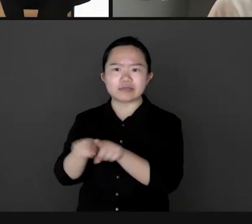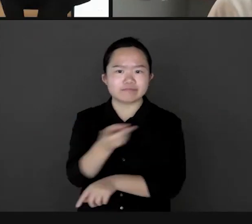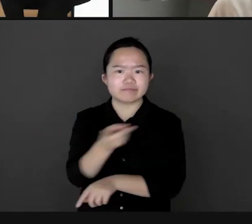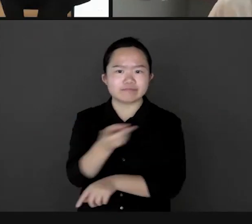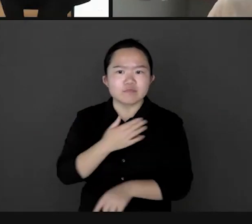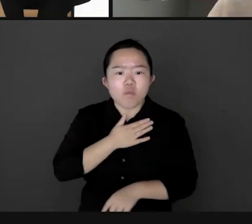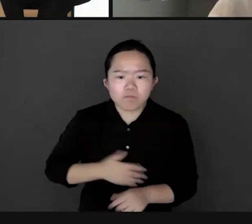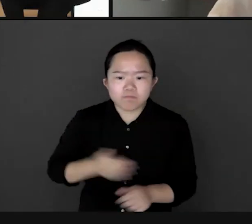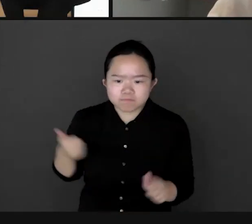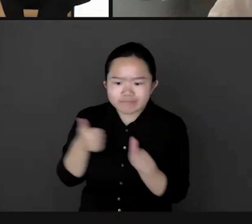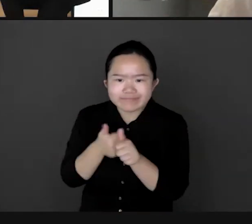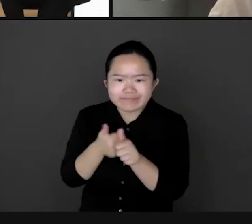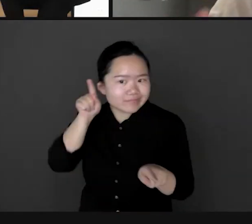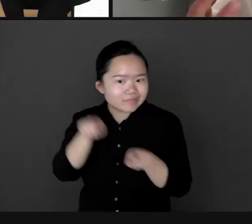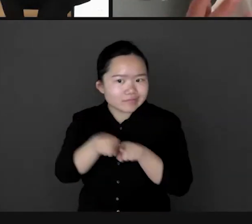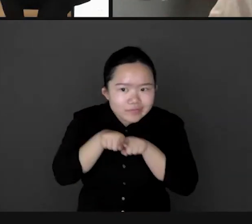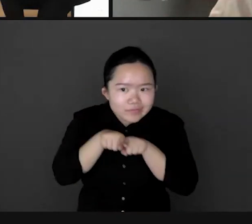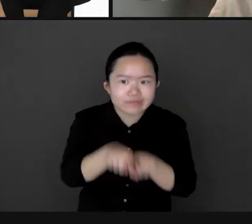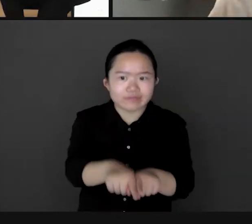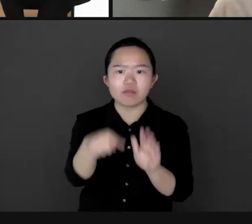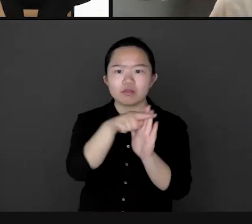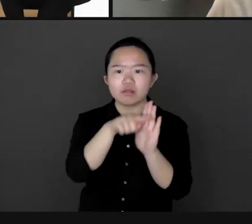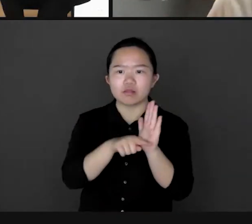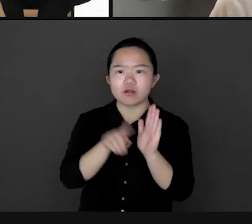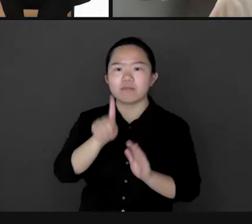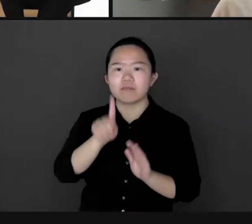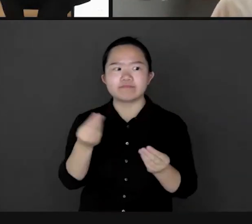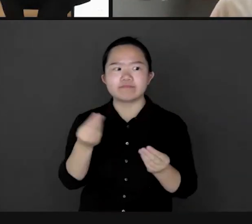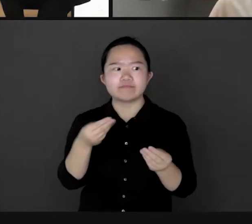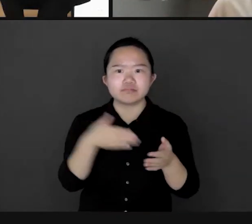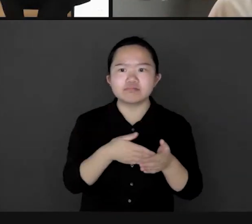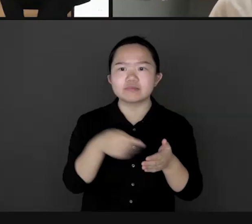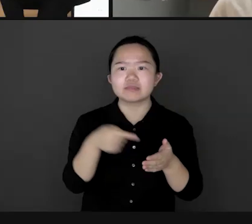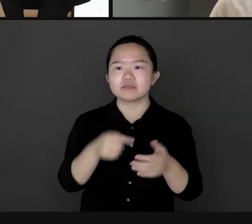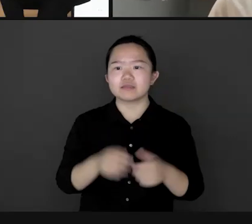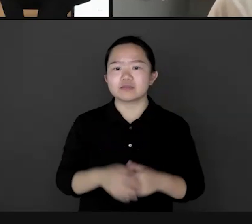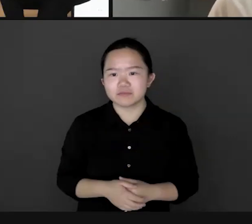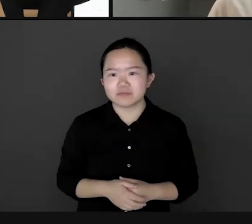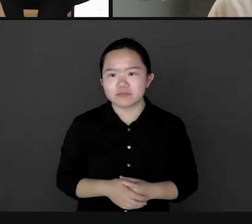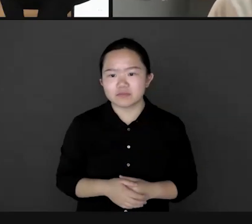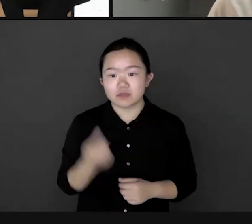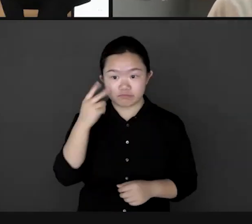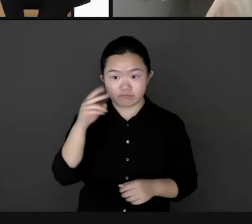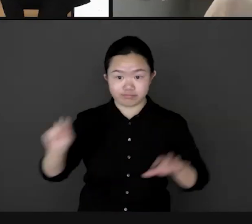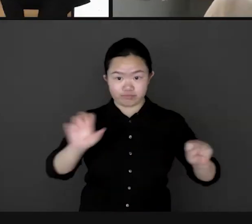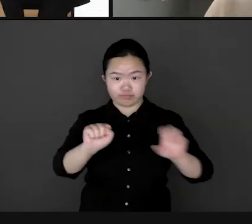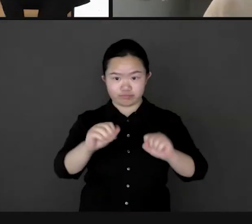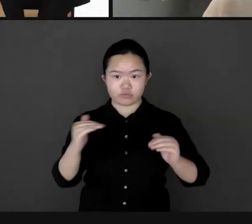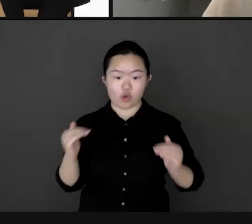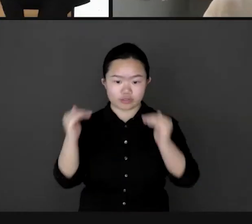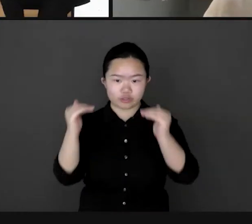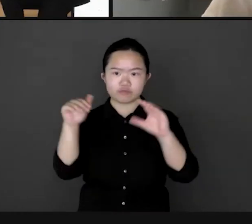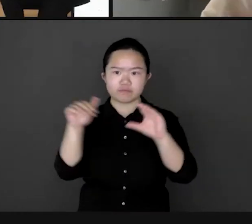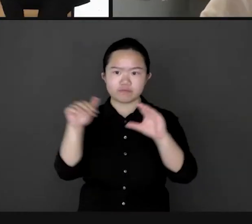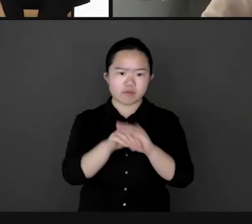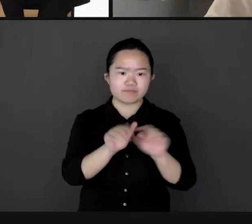different countries, and this creating a network, a strong community of practice and network that is